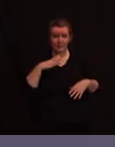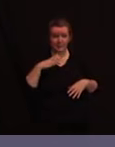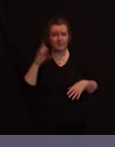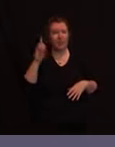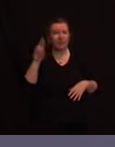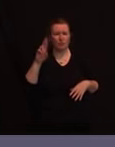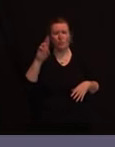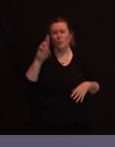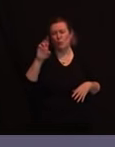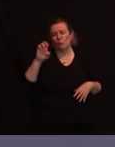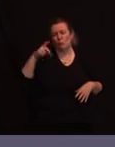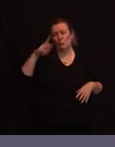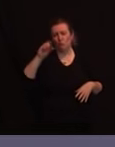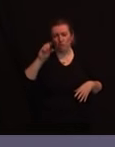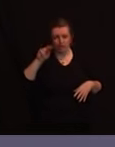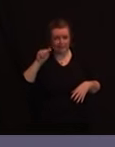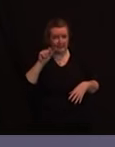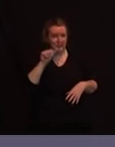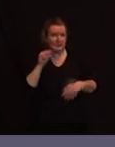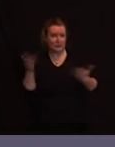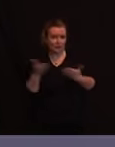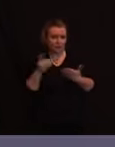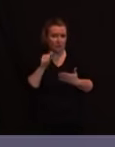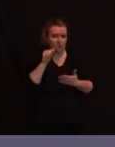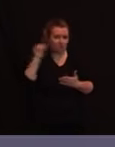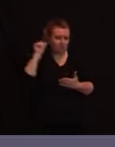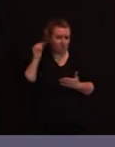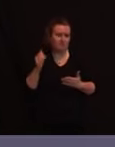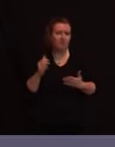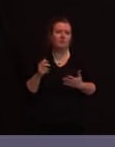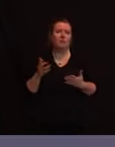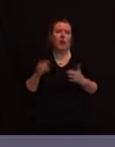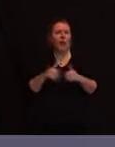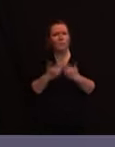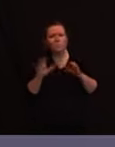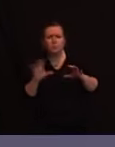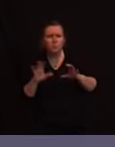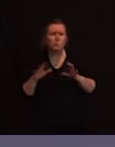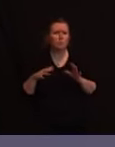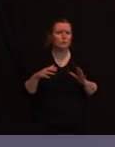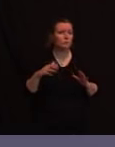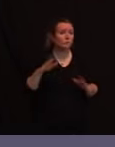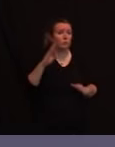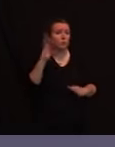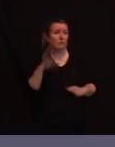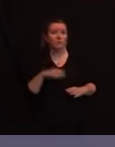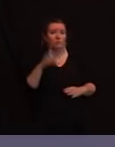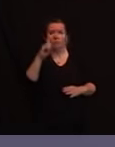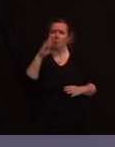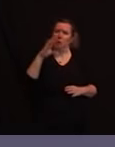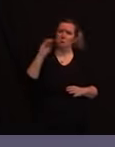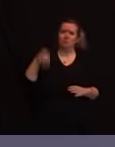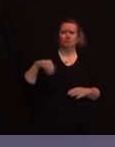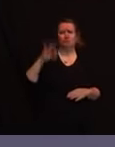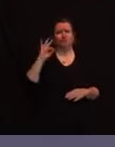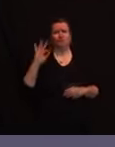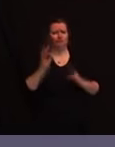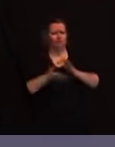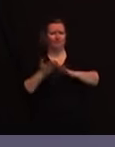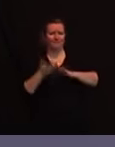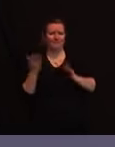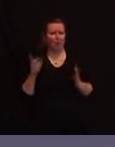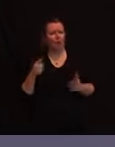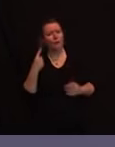I assess? How do I assess we're doing? You never can say you're batting 1,000. You heard lack of access